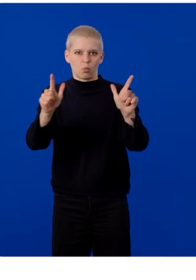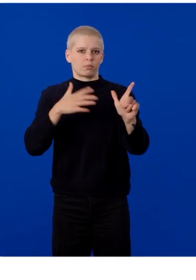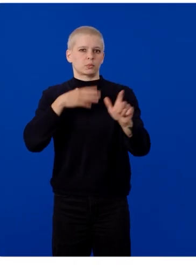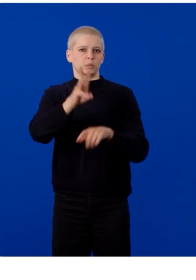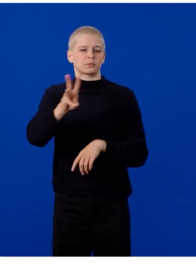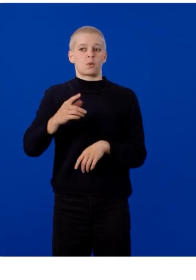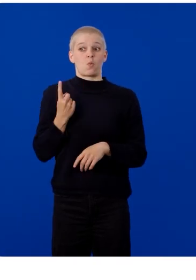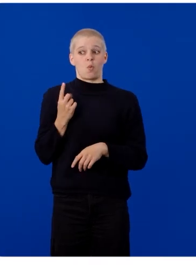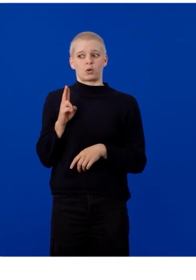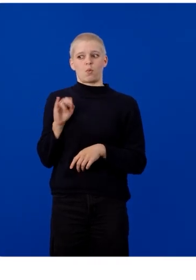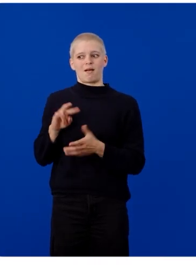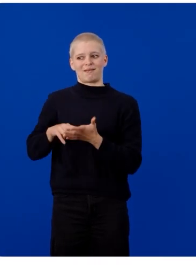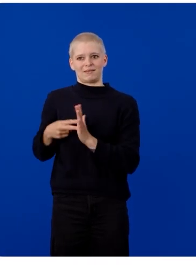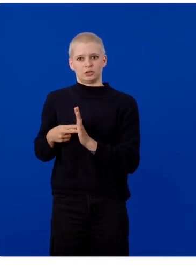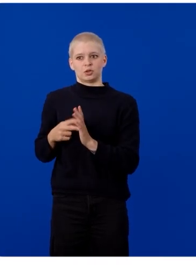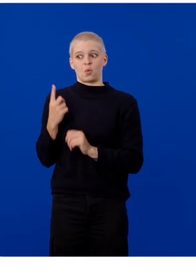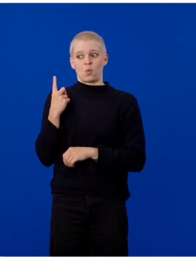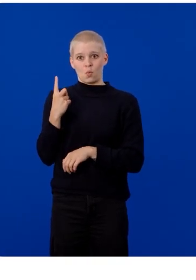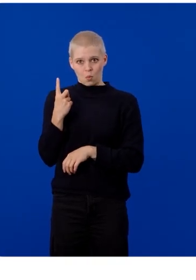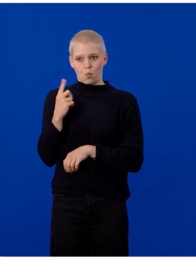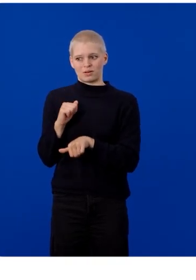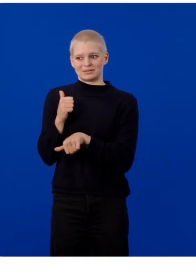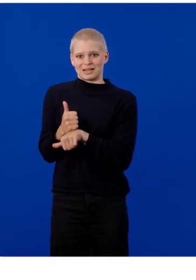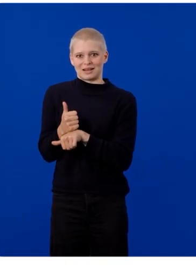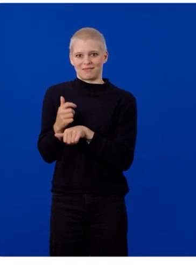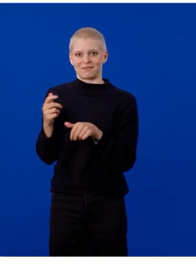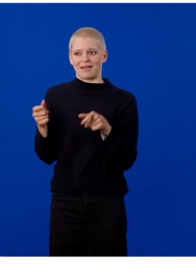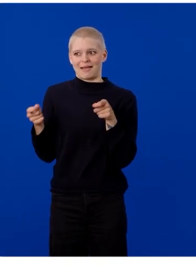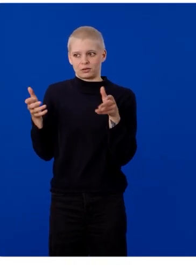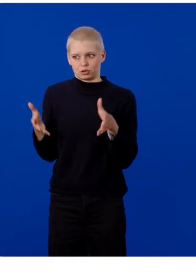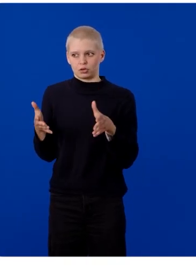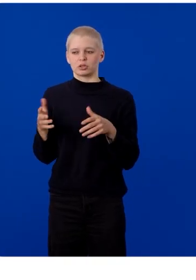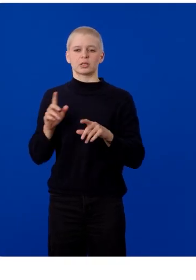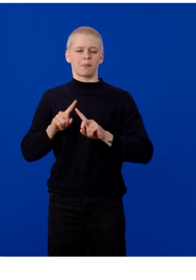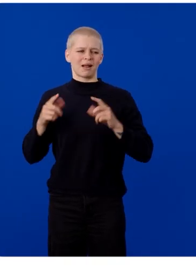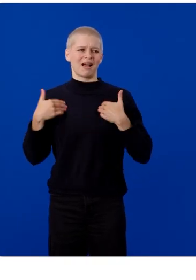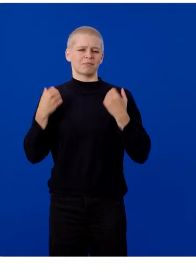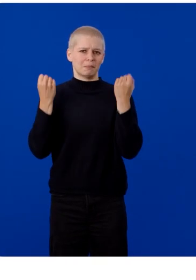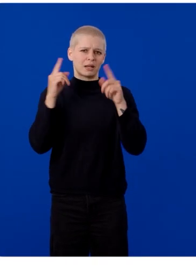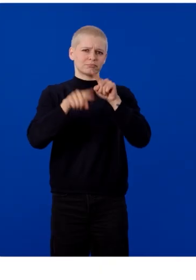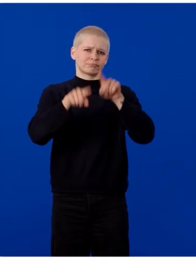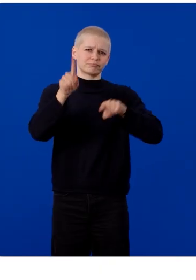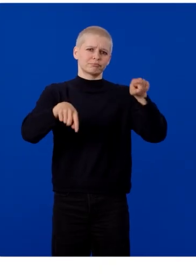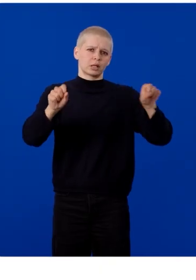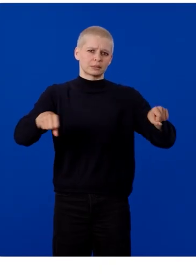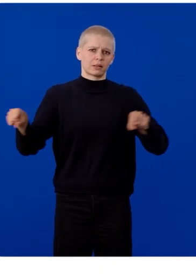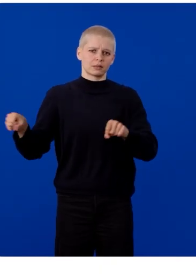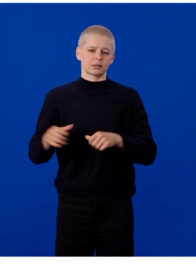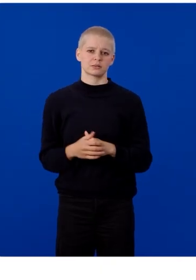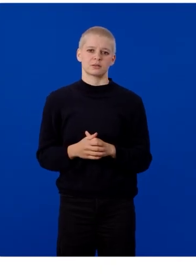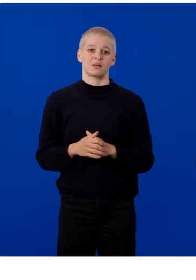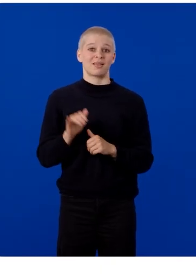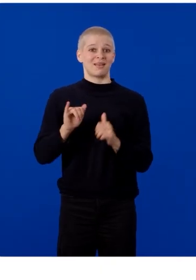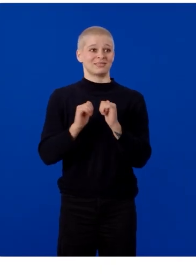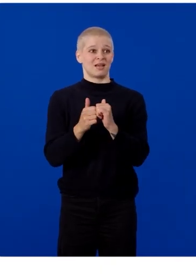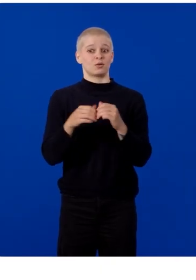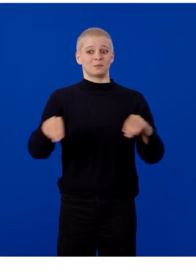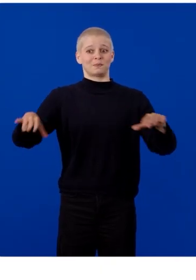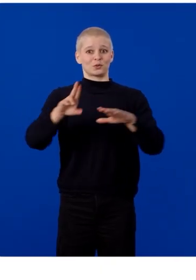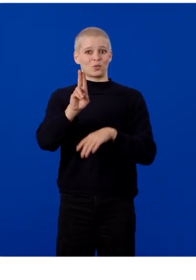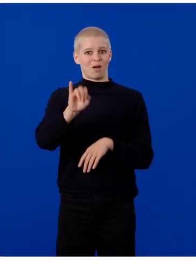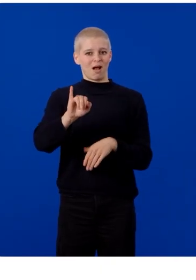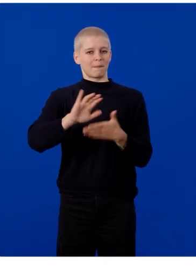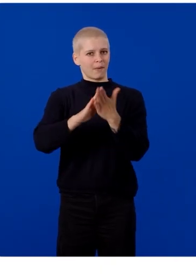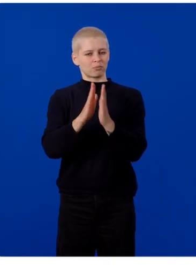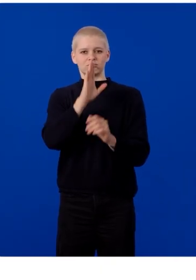UI definition, one set of event handlers, infinite interaction possibilities. This is how we make spatial UI